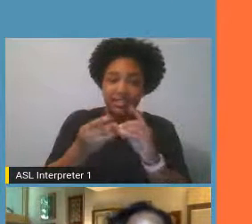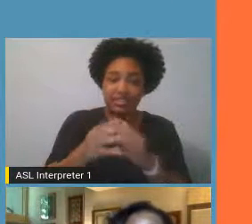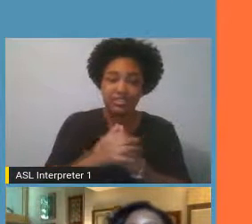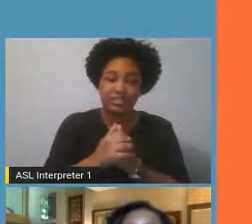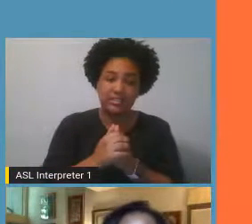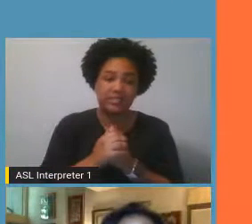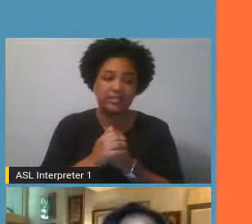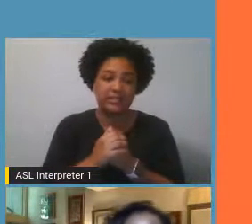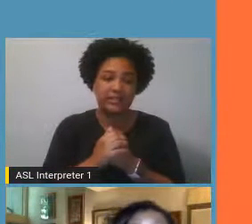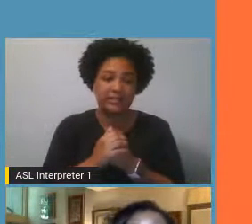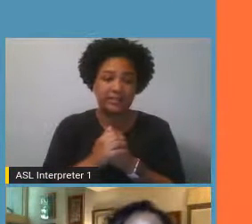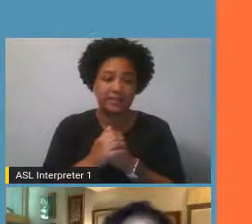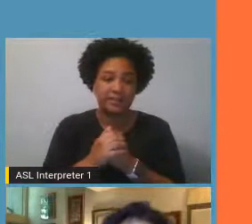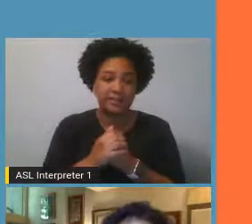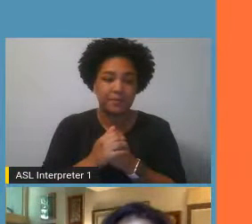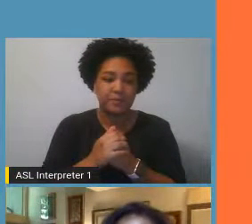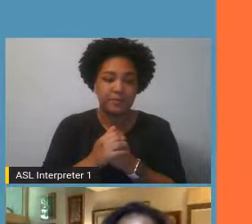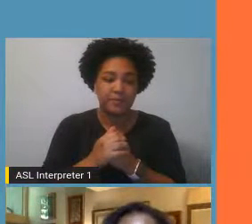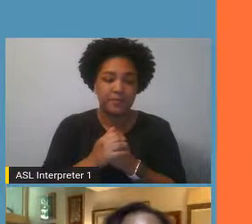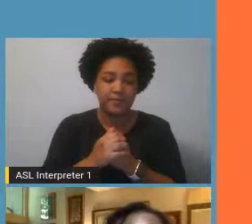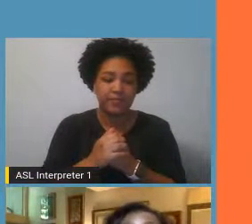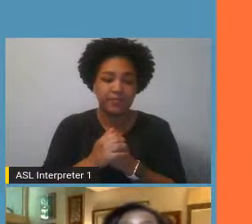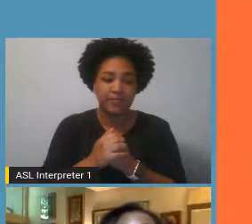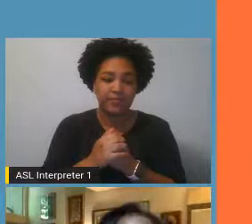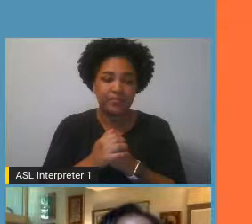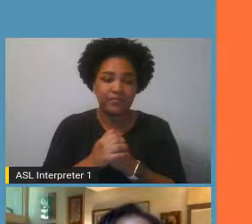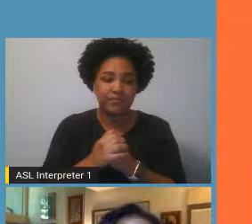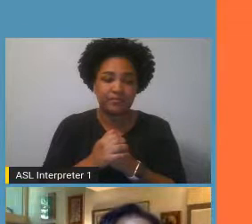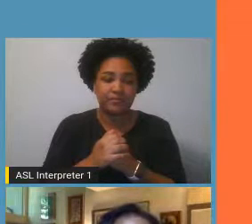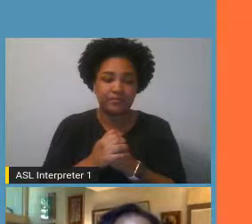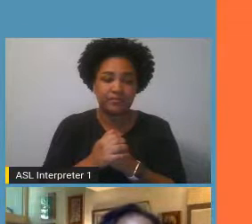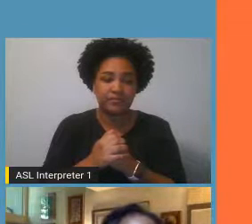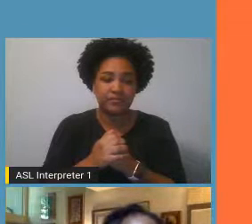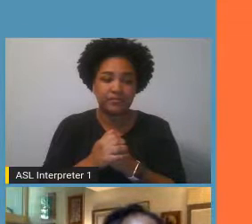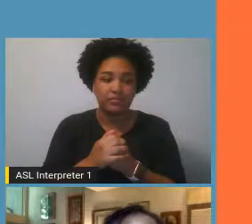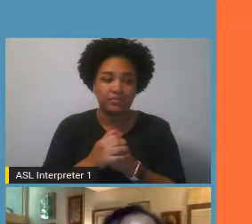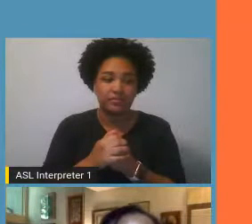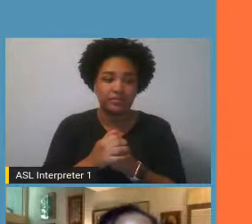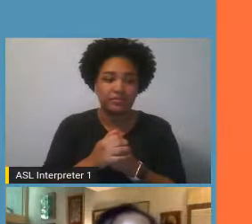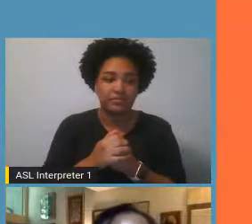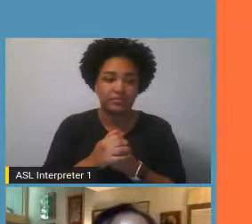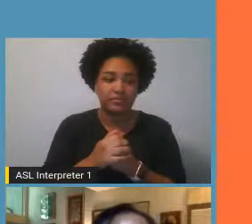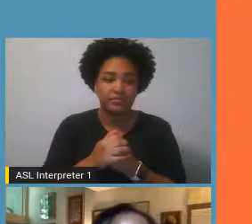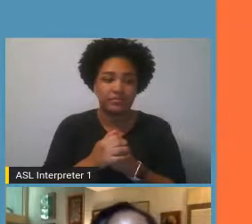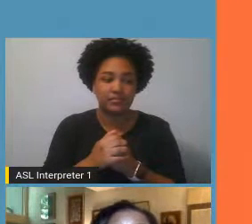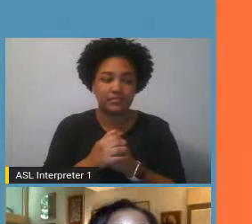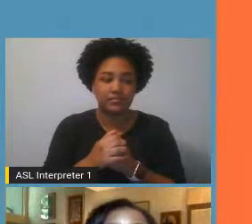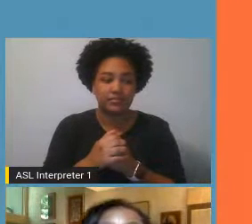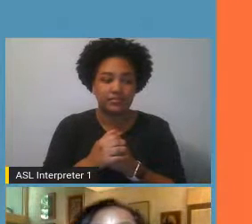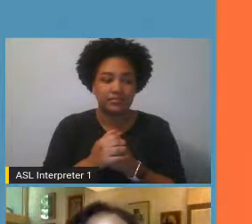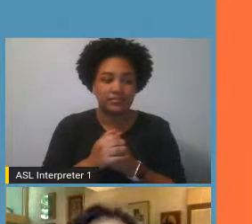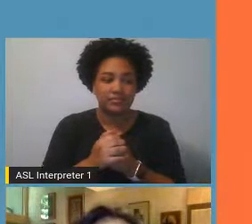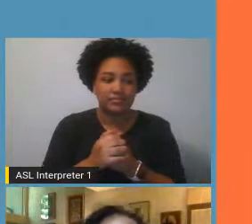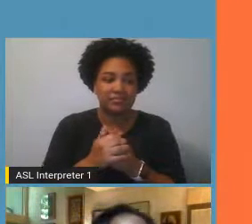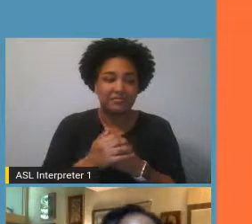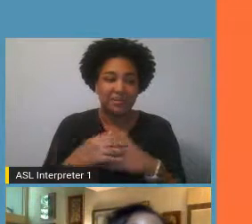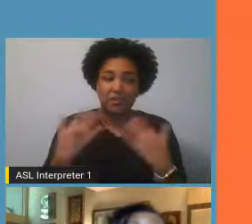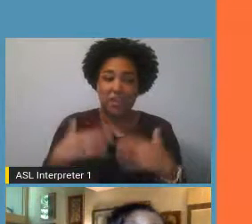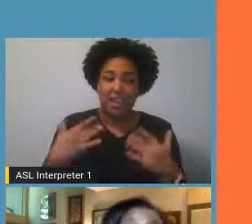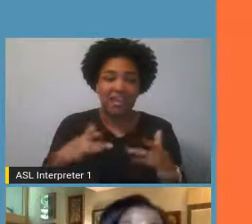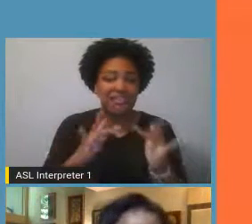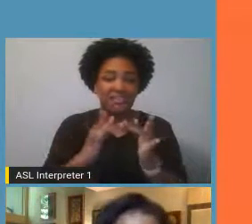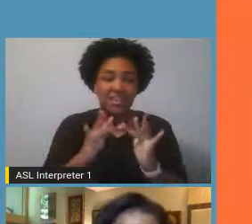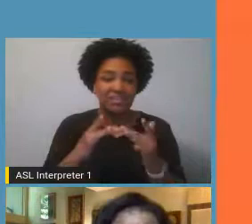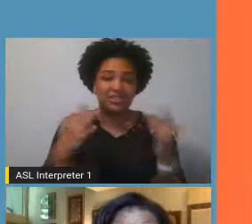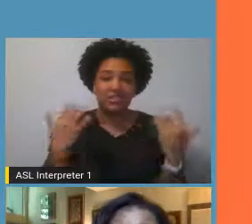it's been reconstructed and recreated. From an economic standpoint, I think that digitization offers an